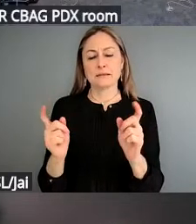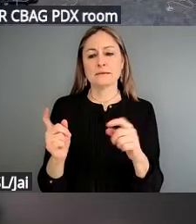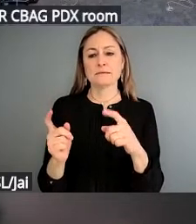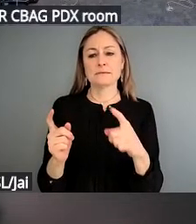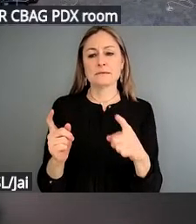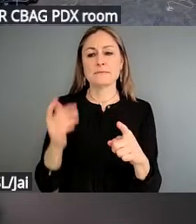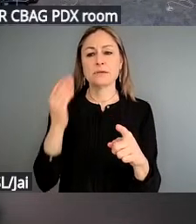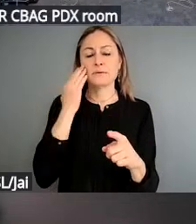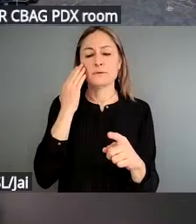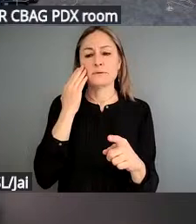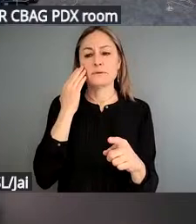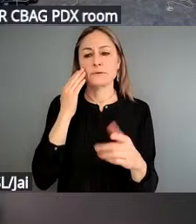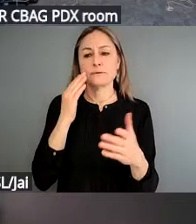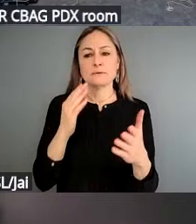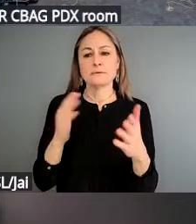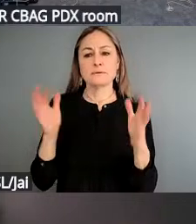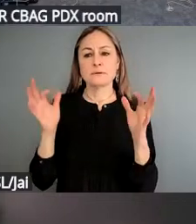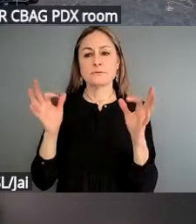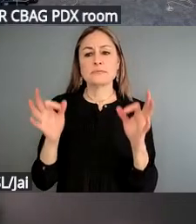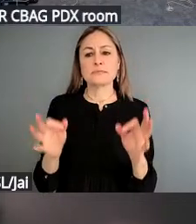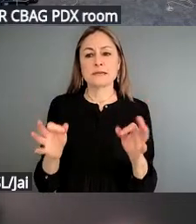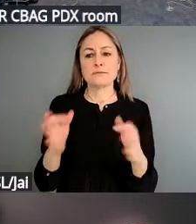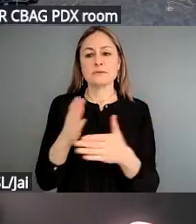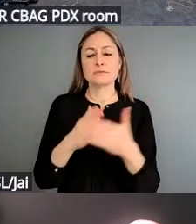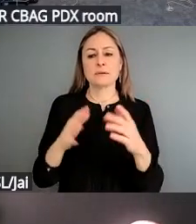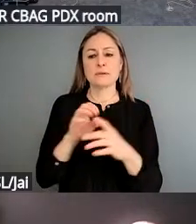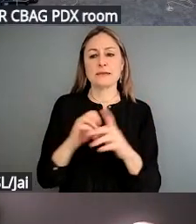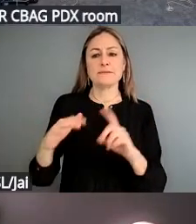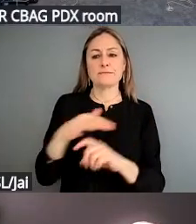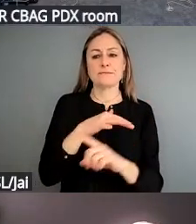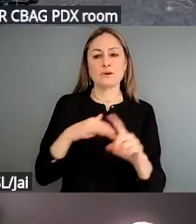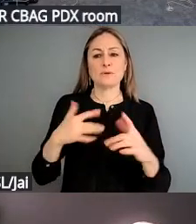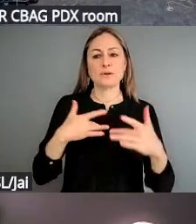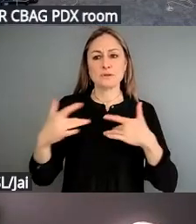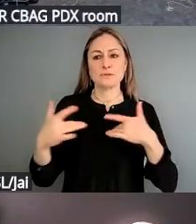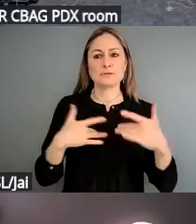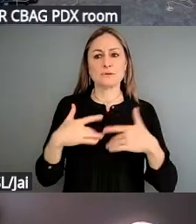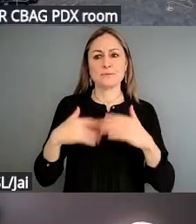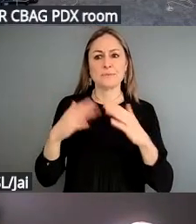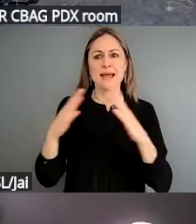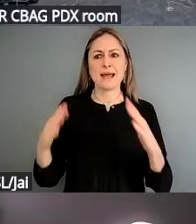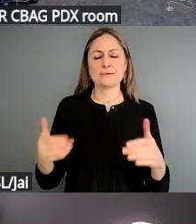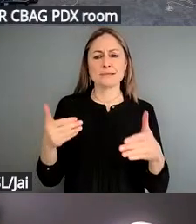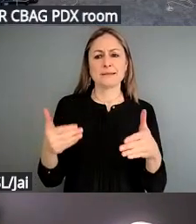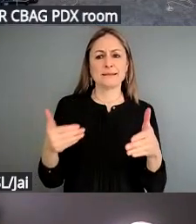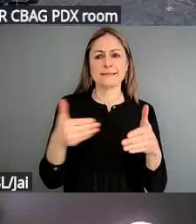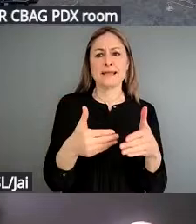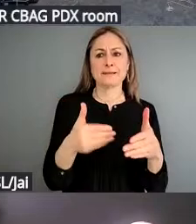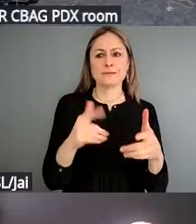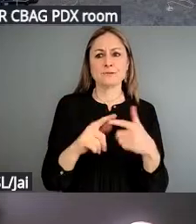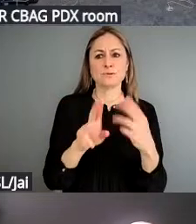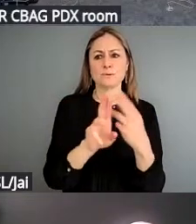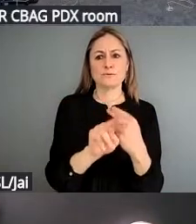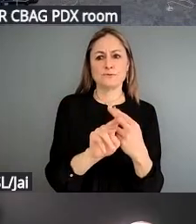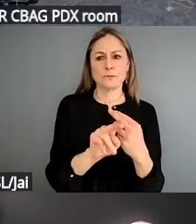agree there are definitely some environmental concerns around putting housing next to the freeway.